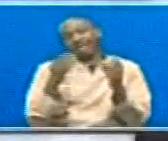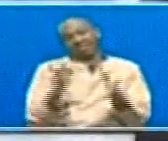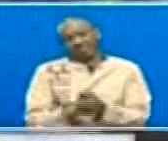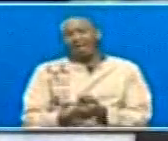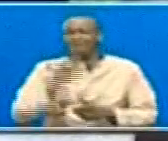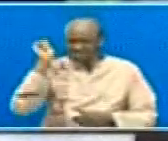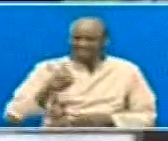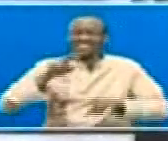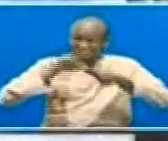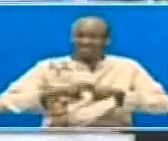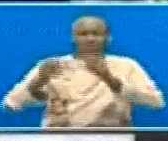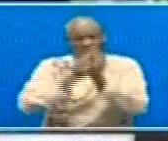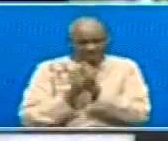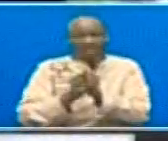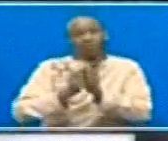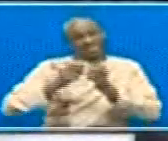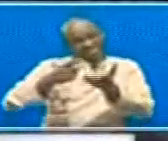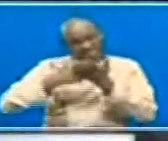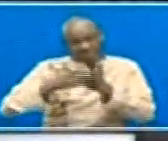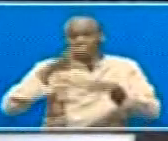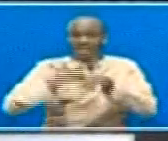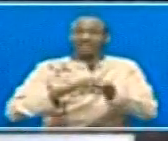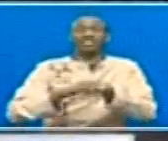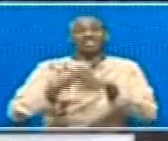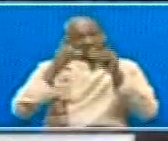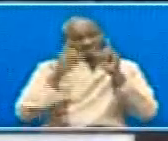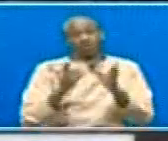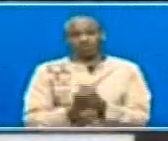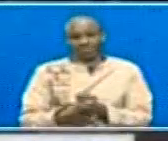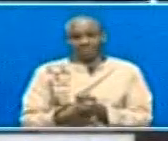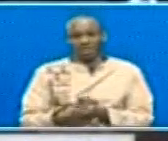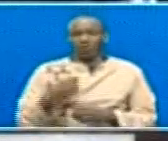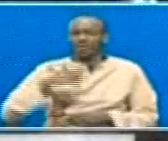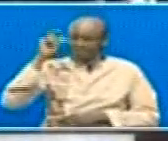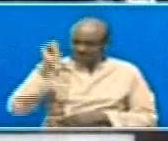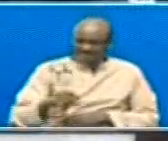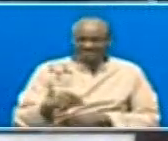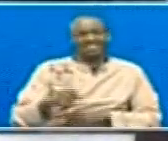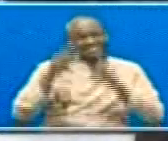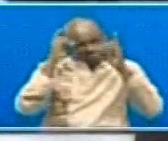Mpaka tuketi chini tutafute suluhisho. We must decide to act decisively.